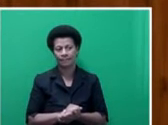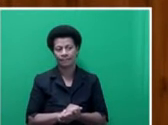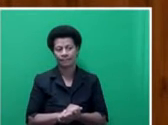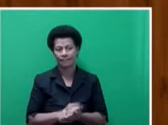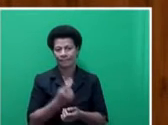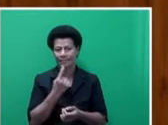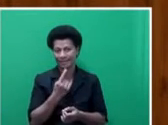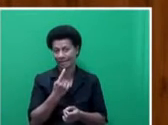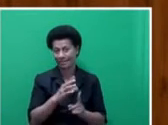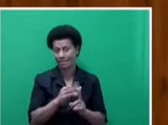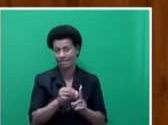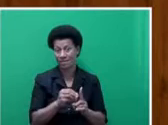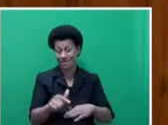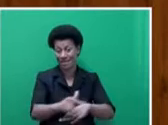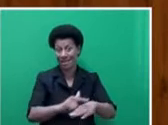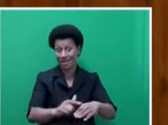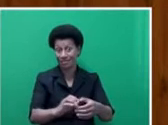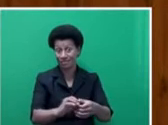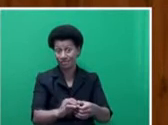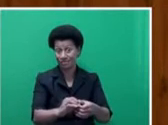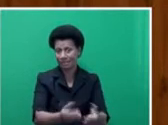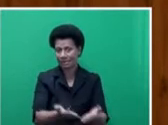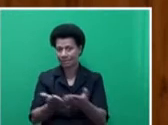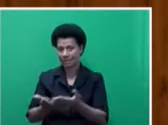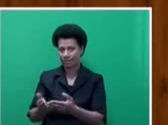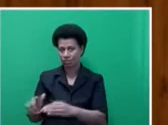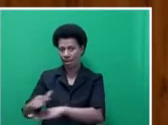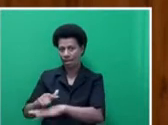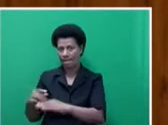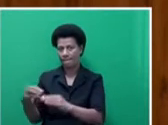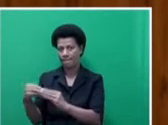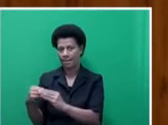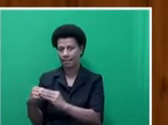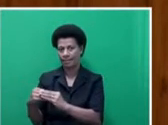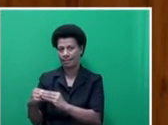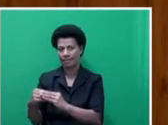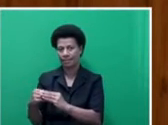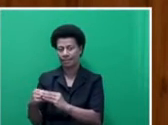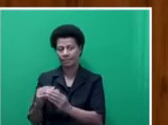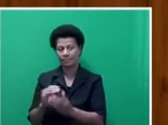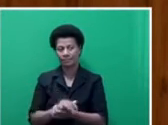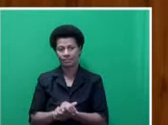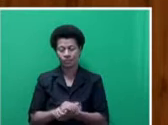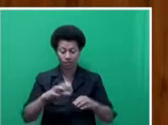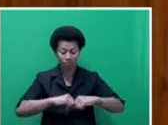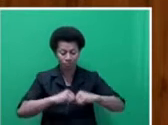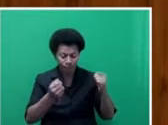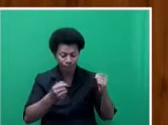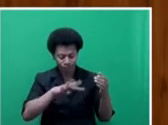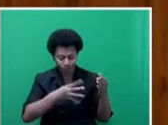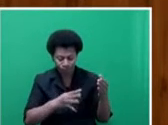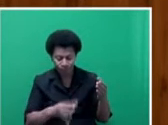land bank. So these were some of the issues that were actually discussed once we were trying to actually scrutinize this particular